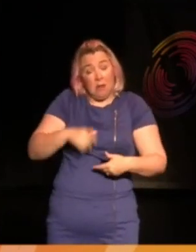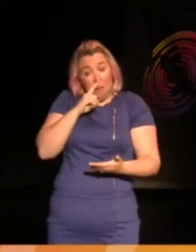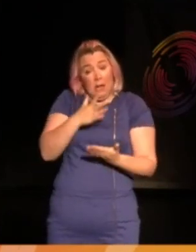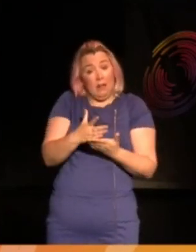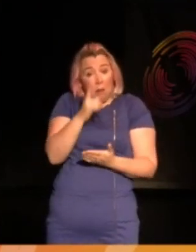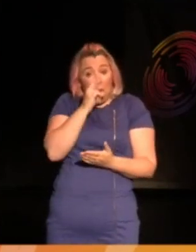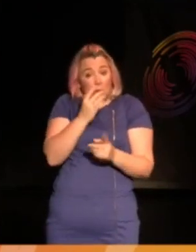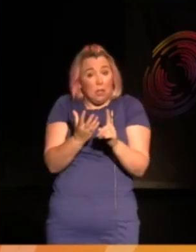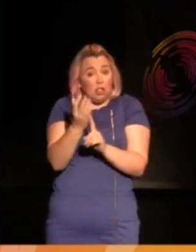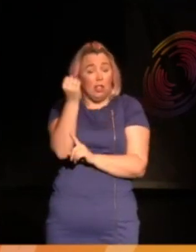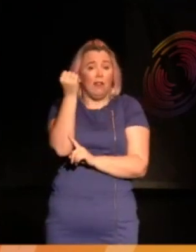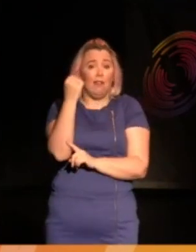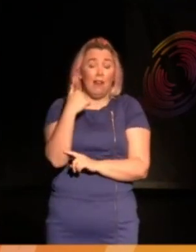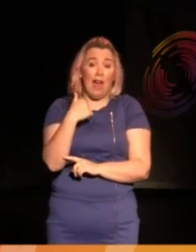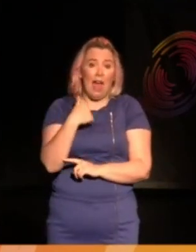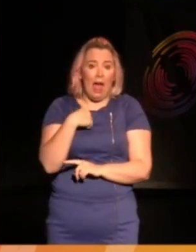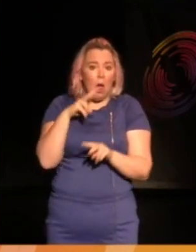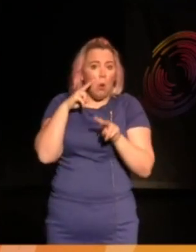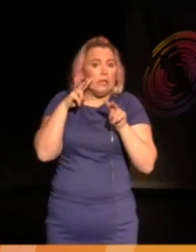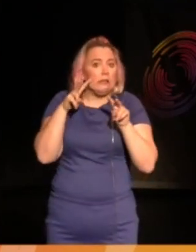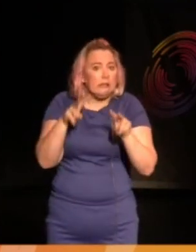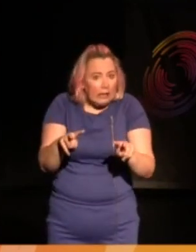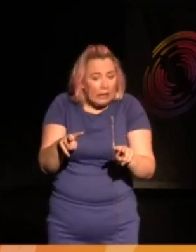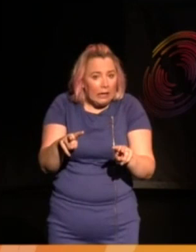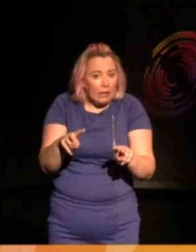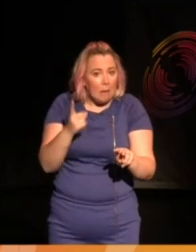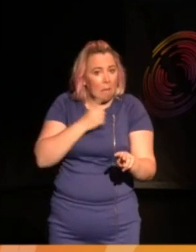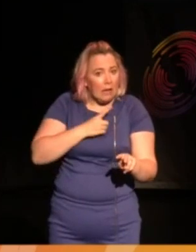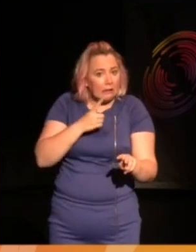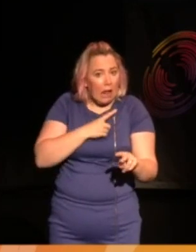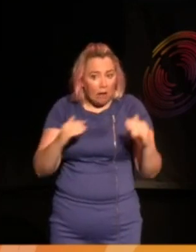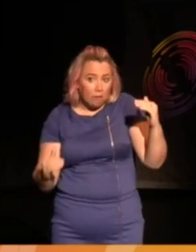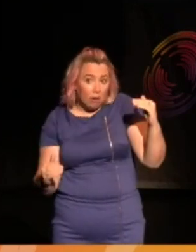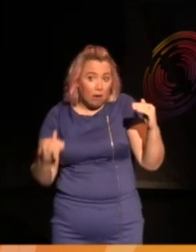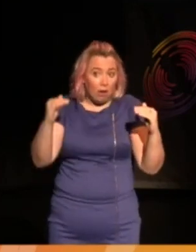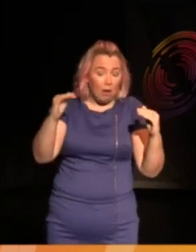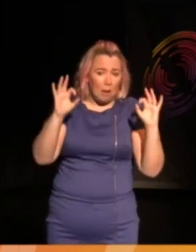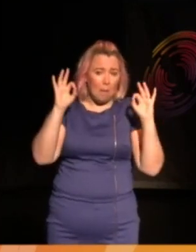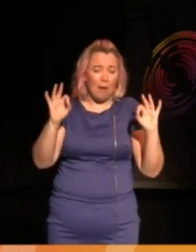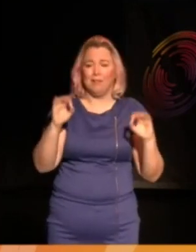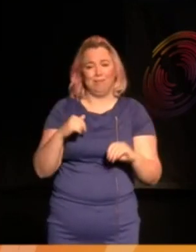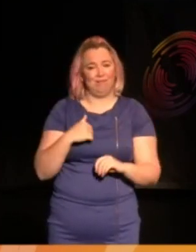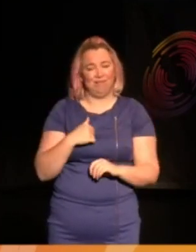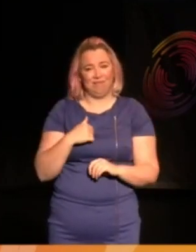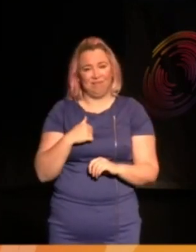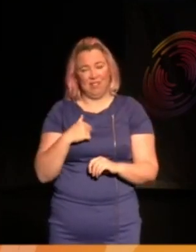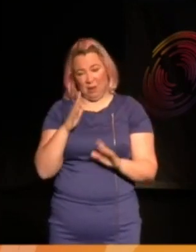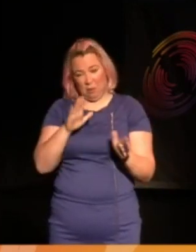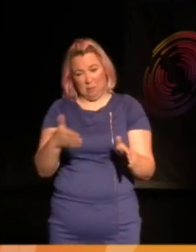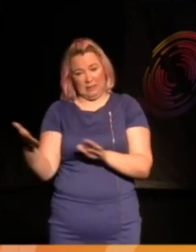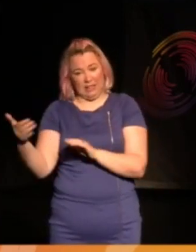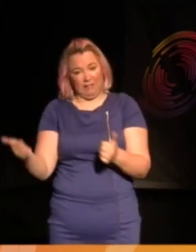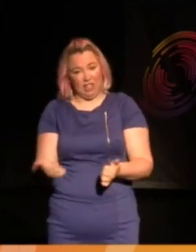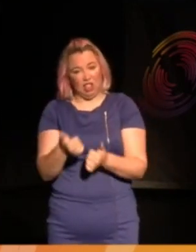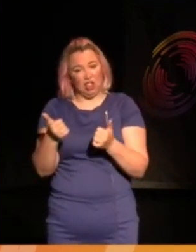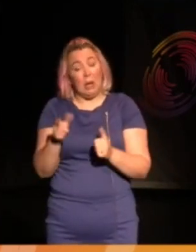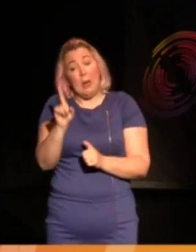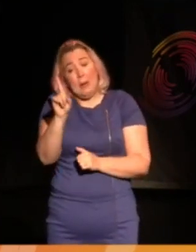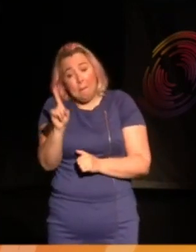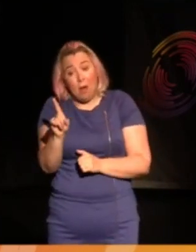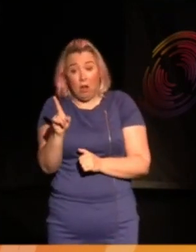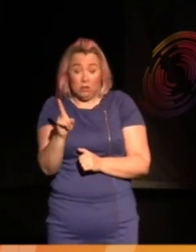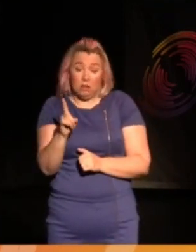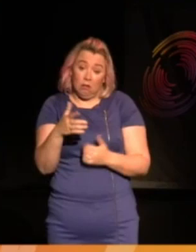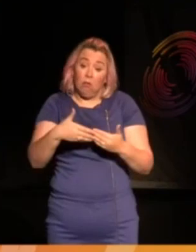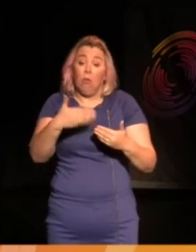I've never believed that I would see anything like it in my lifetime. But that, yes, but that these things